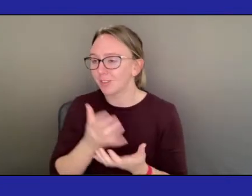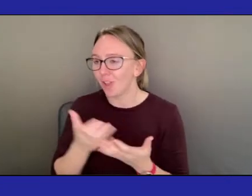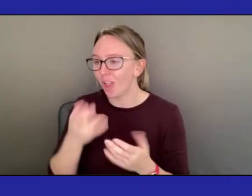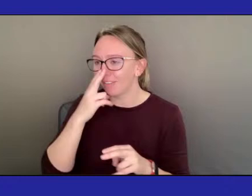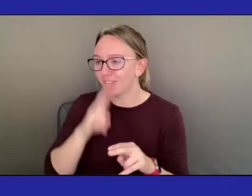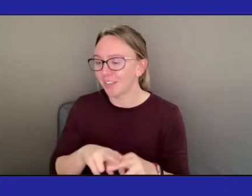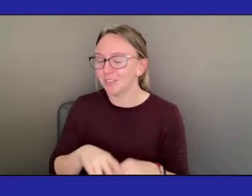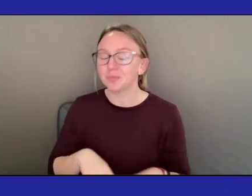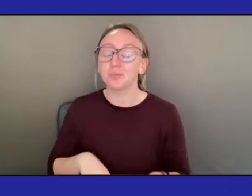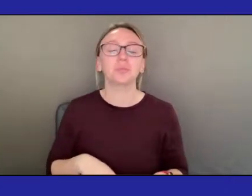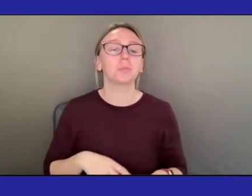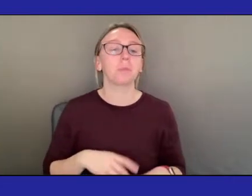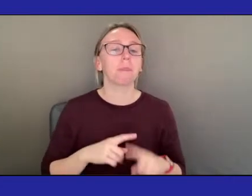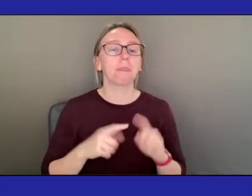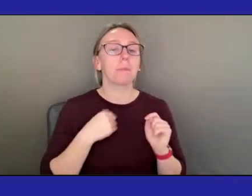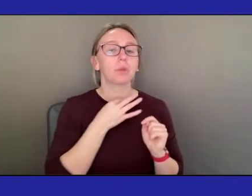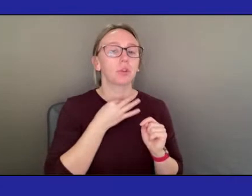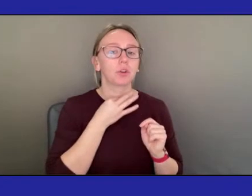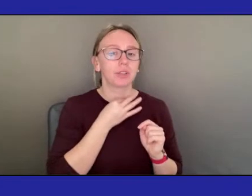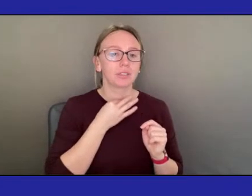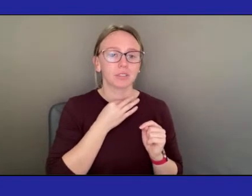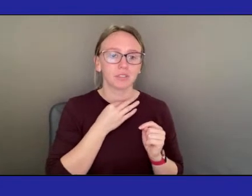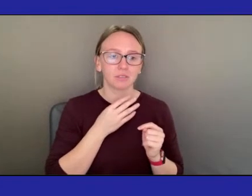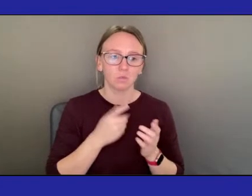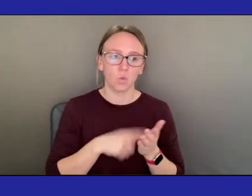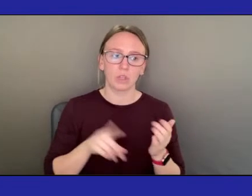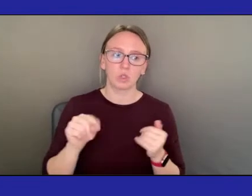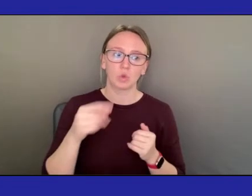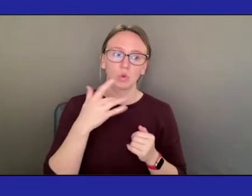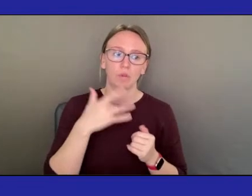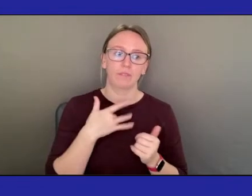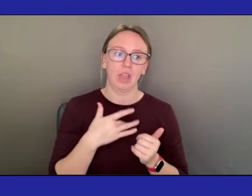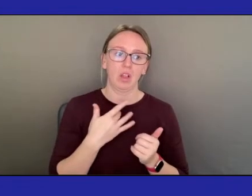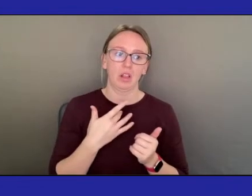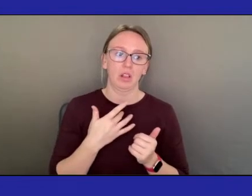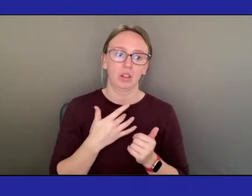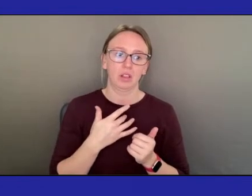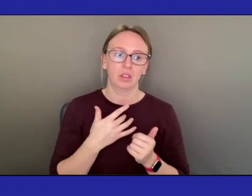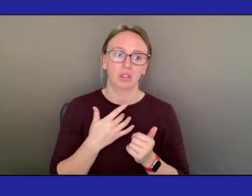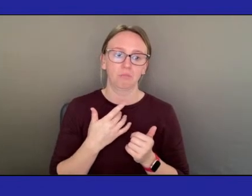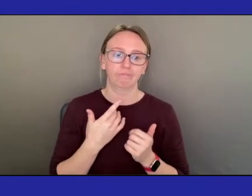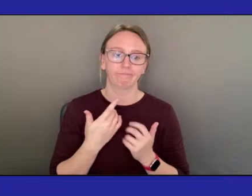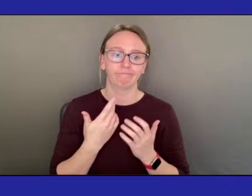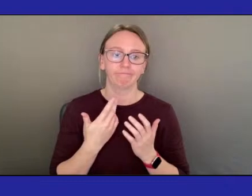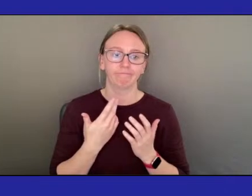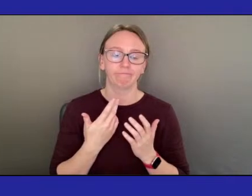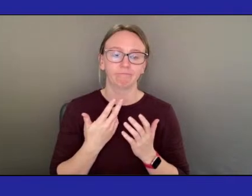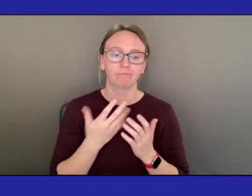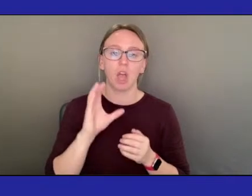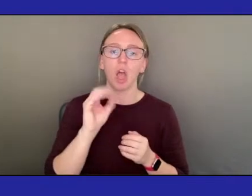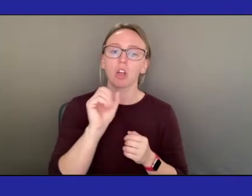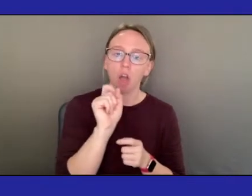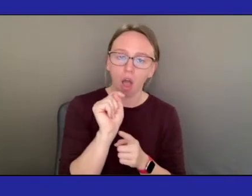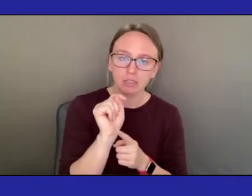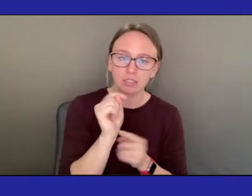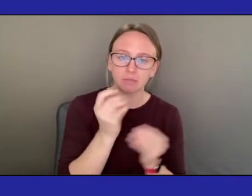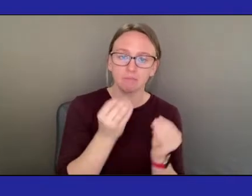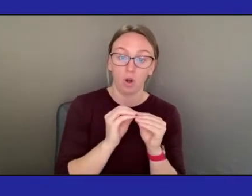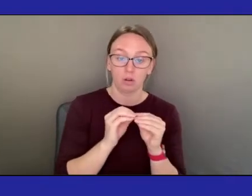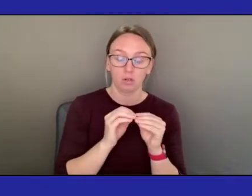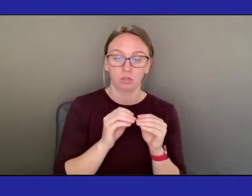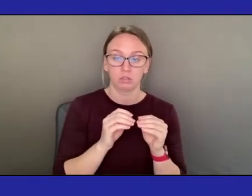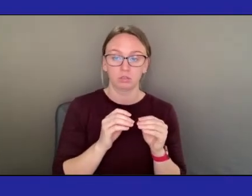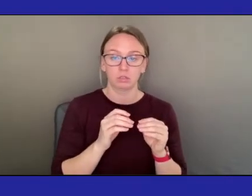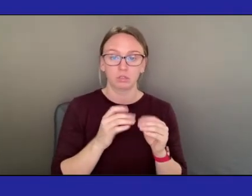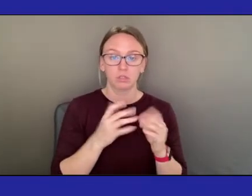as to like what do you think is causing it more? Is it standardizing things so that everybody that is doing